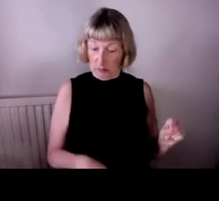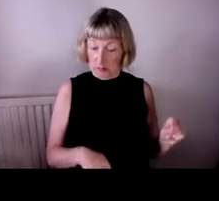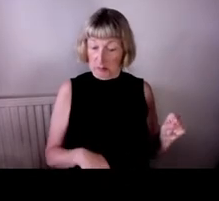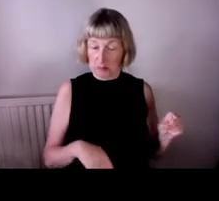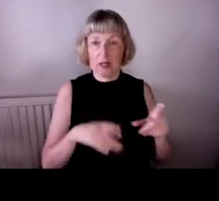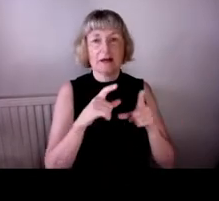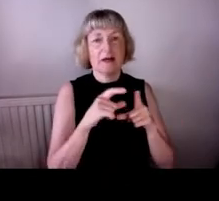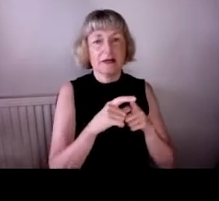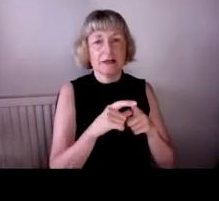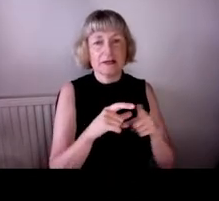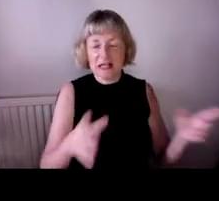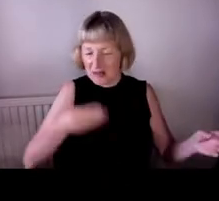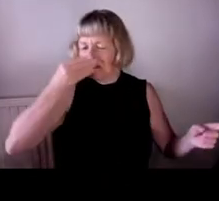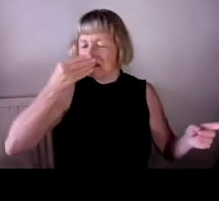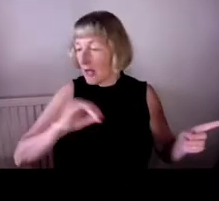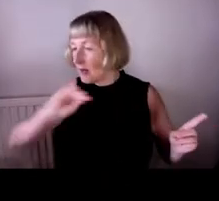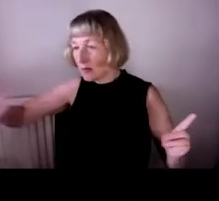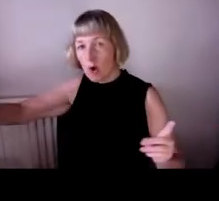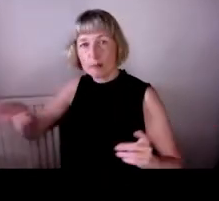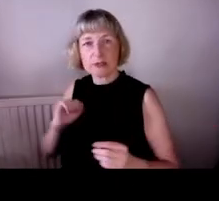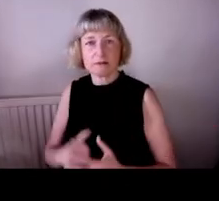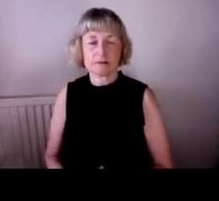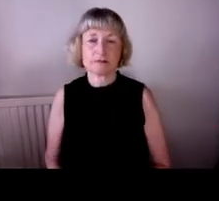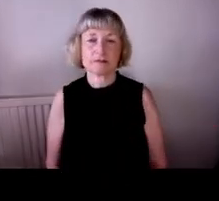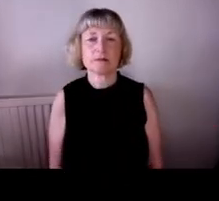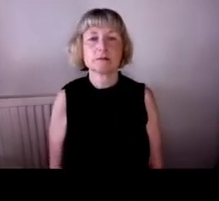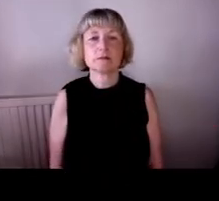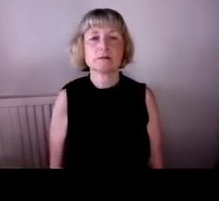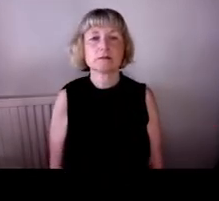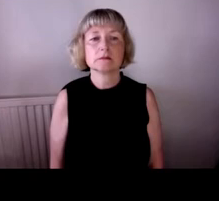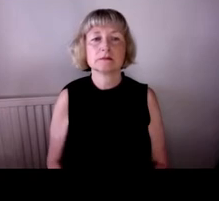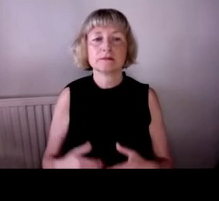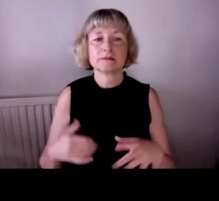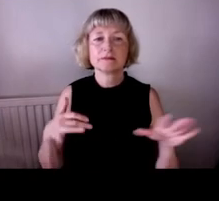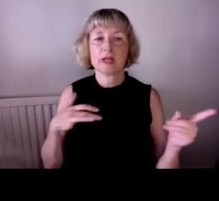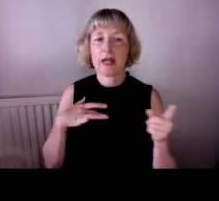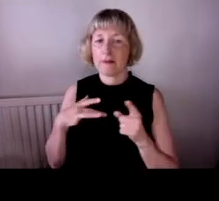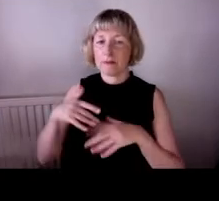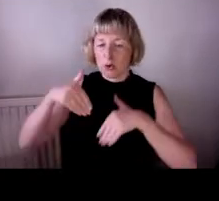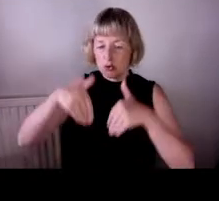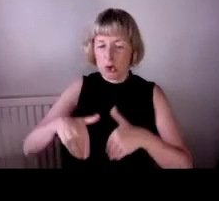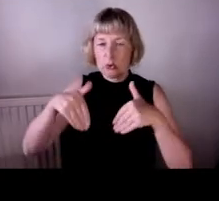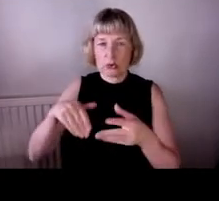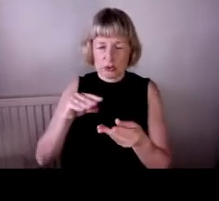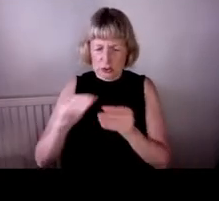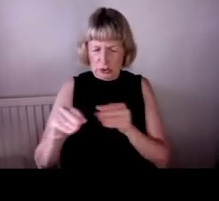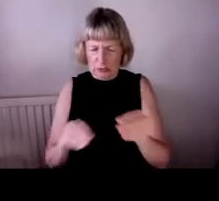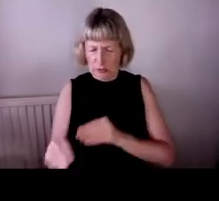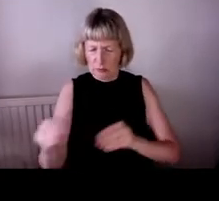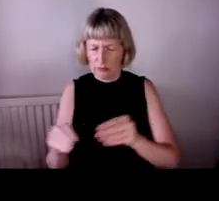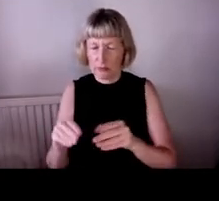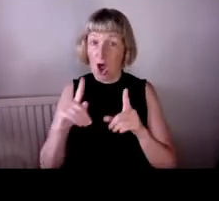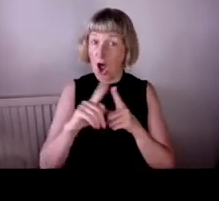Delia mops her nose with the tissues and drops them by the bed. She rearranges her toast meticulously on her plate.